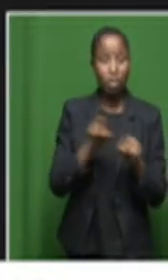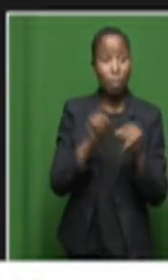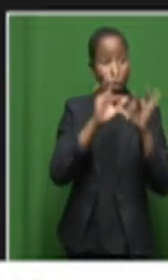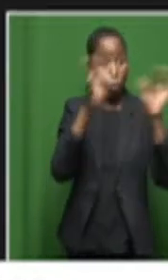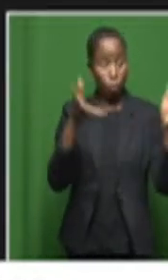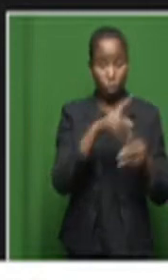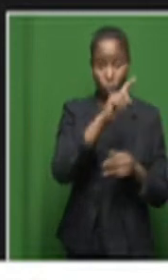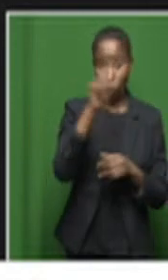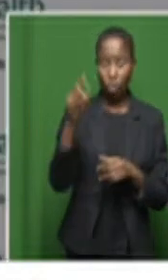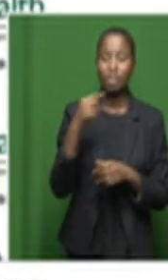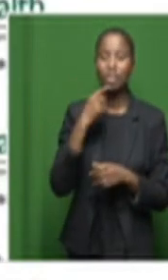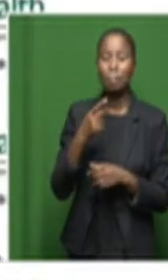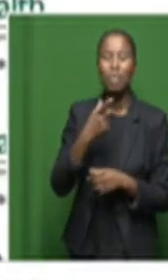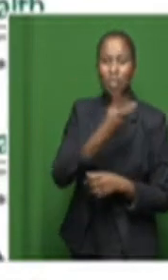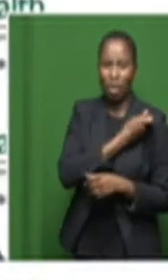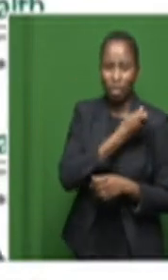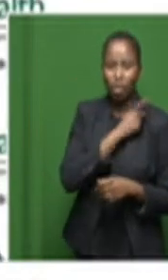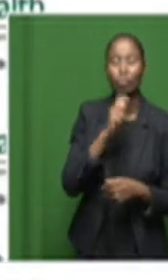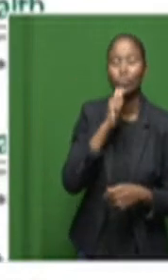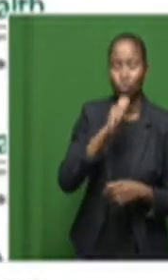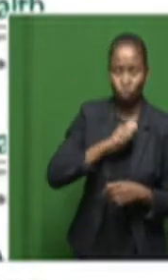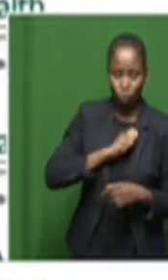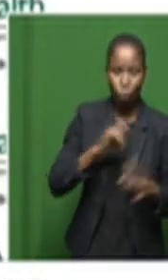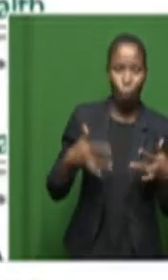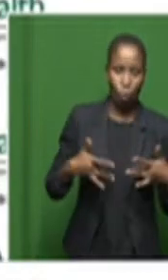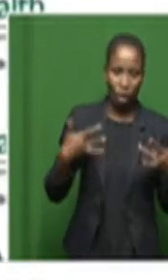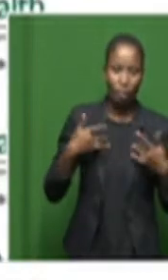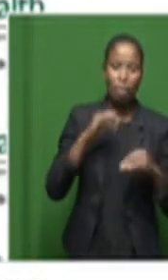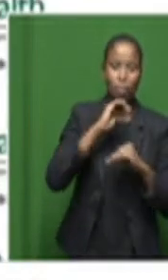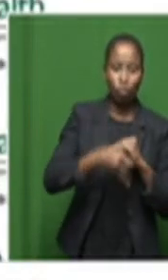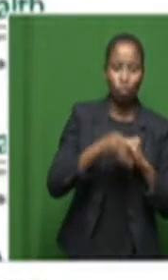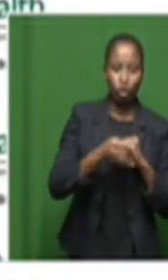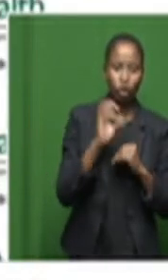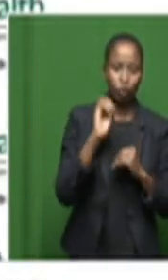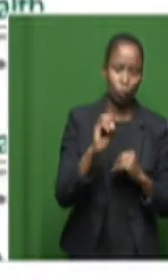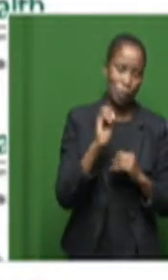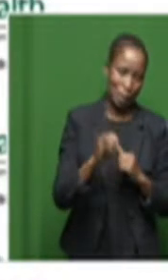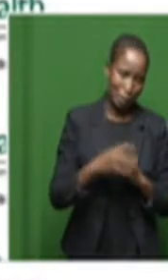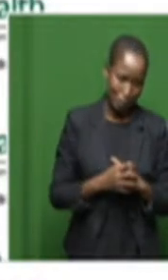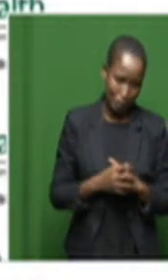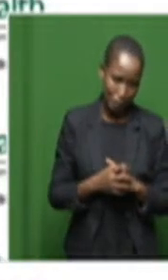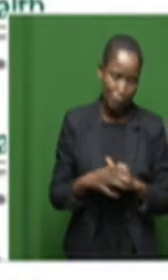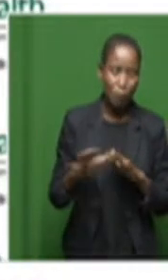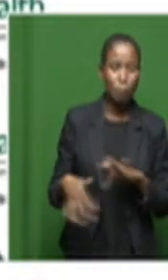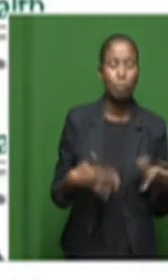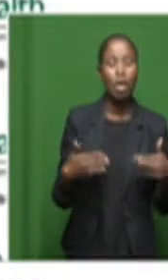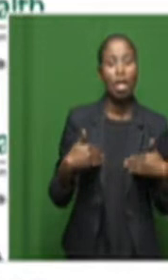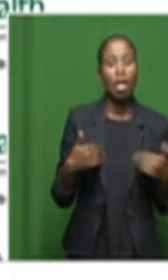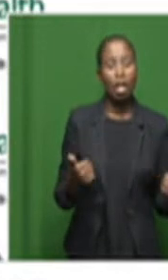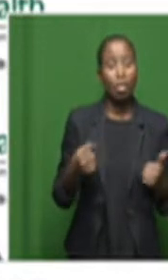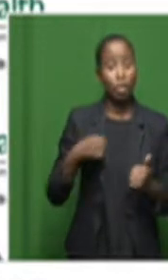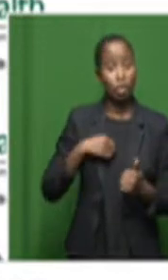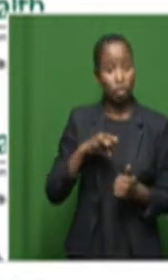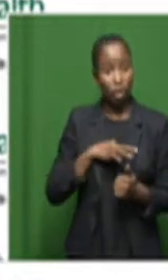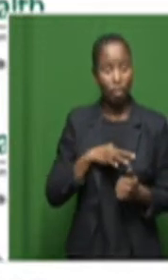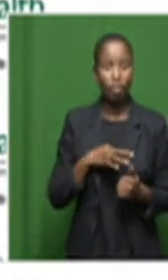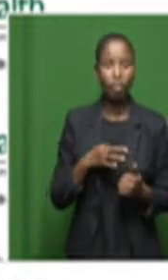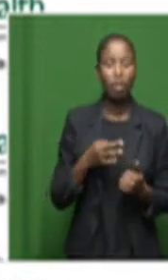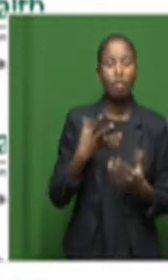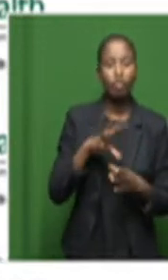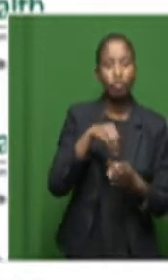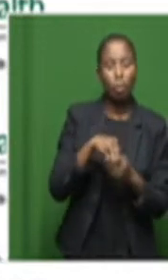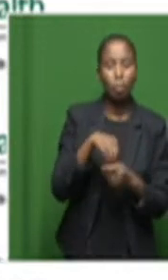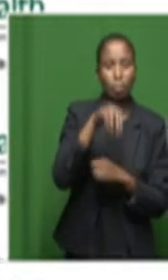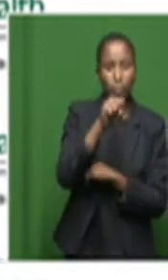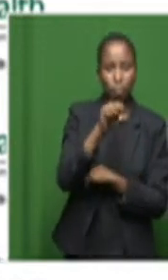the vaccines really protect life. As I've said, the healthcare workers who had the Sisonke vaccination